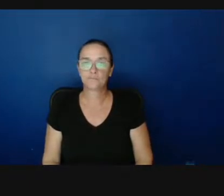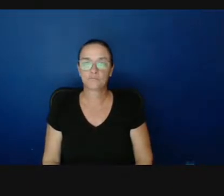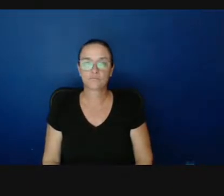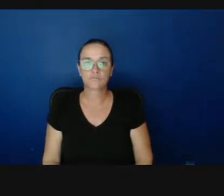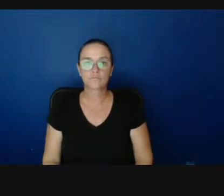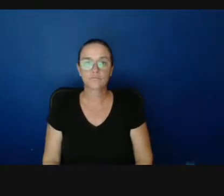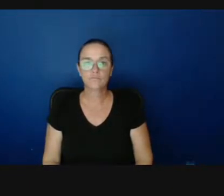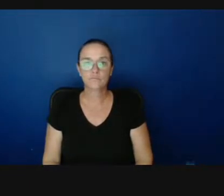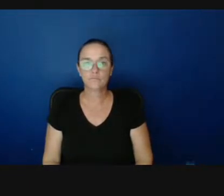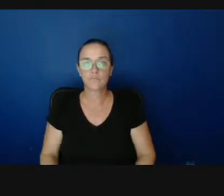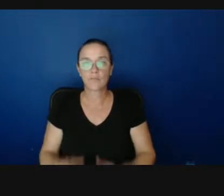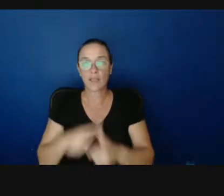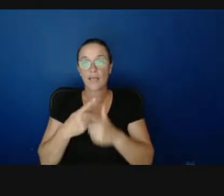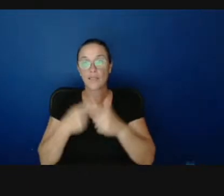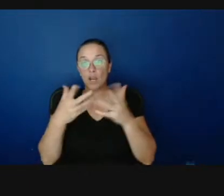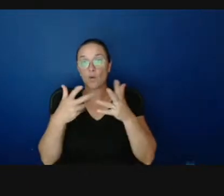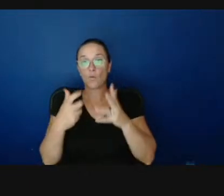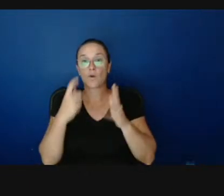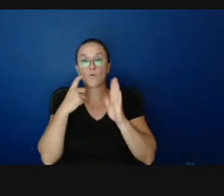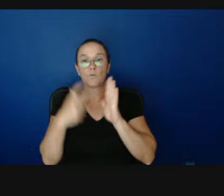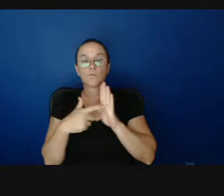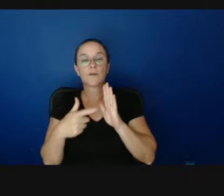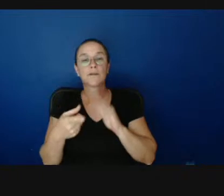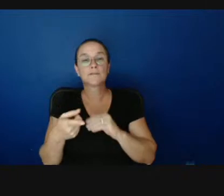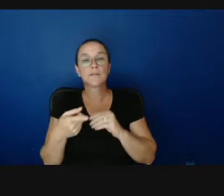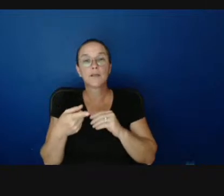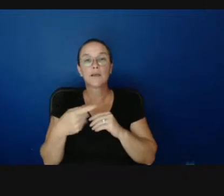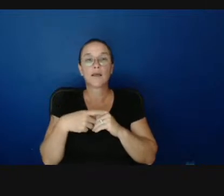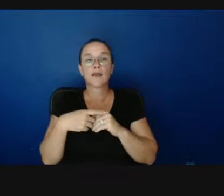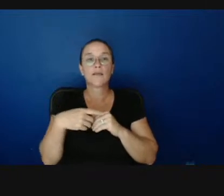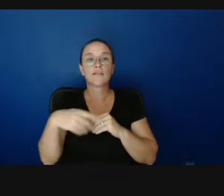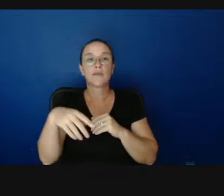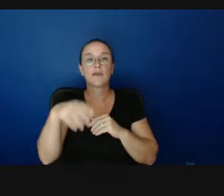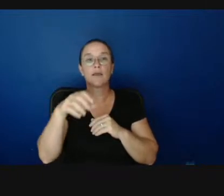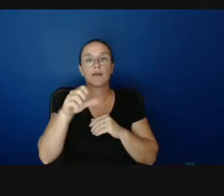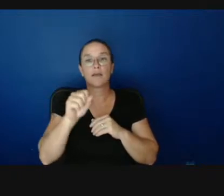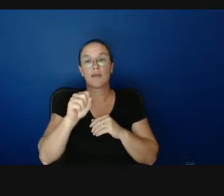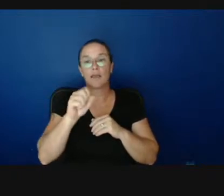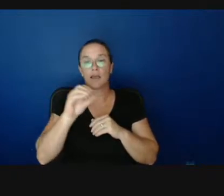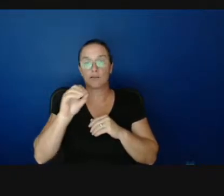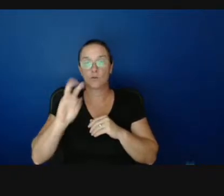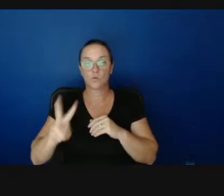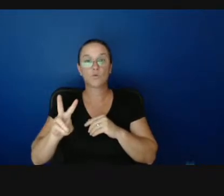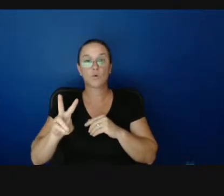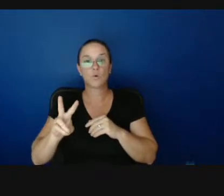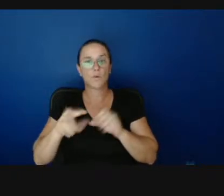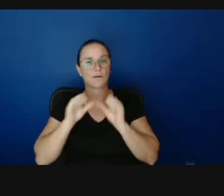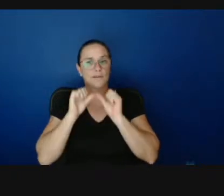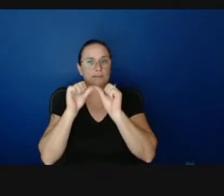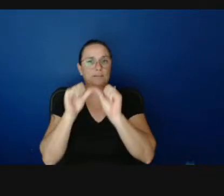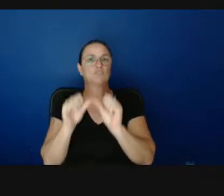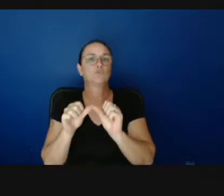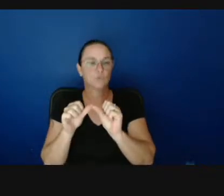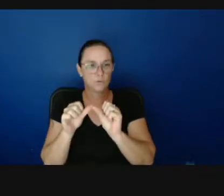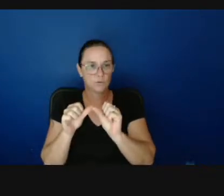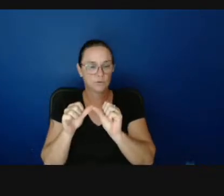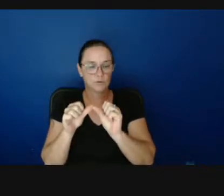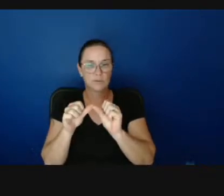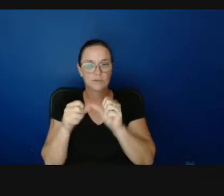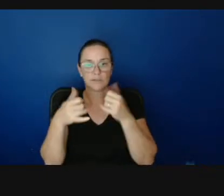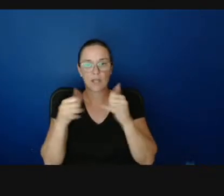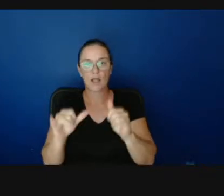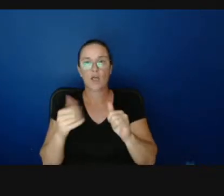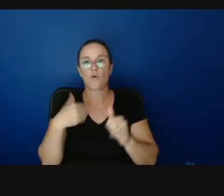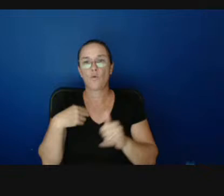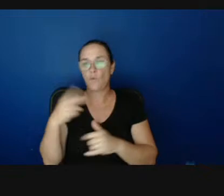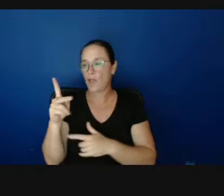Yeah, and then I just wanted to note that the sulfur dioxide emissions degassing is continuing. We've recently had Kona winds. So